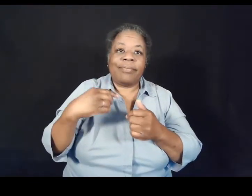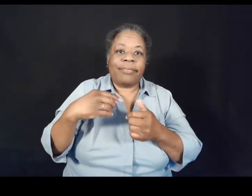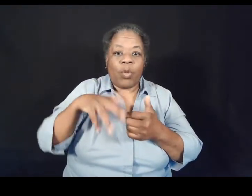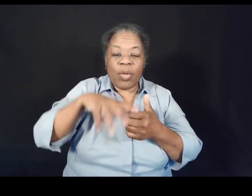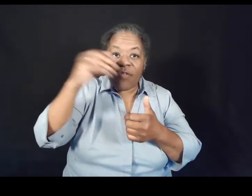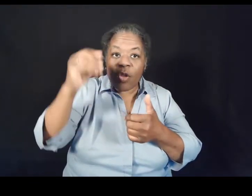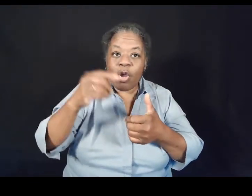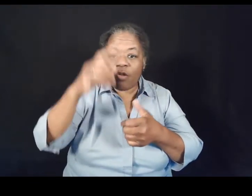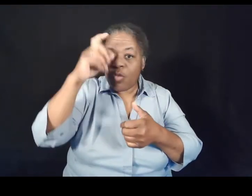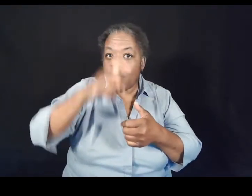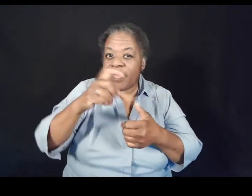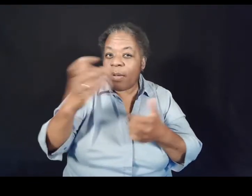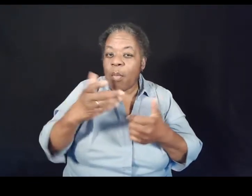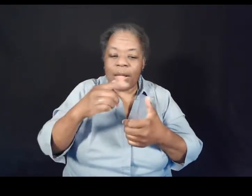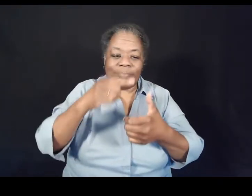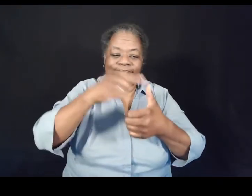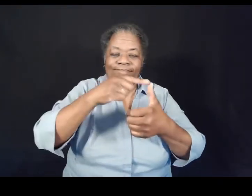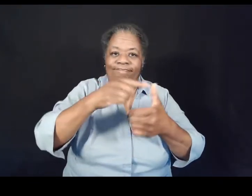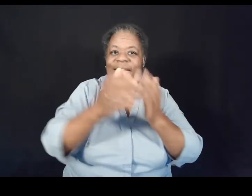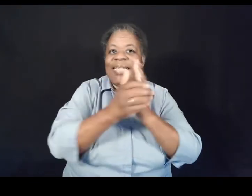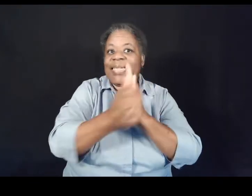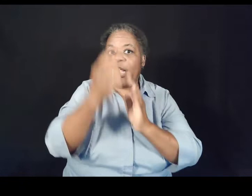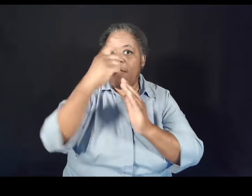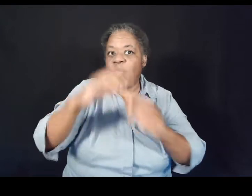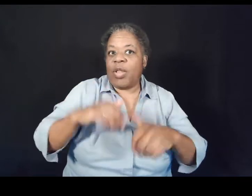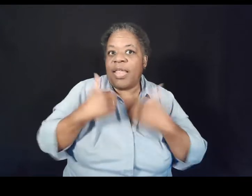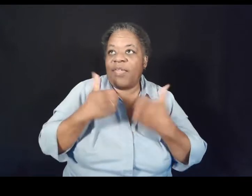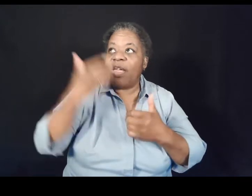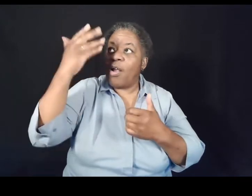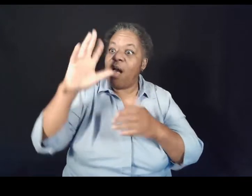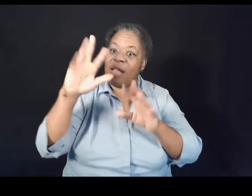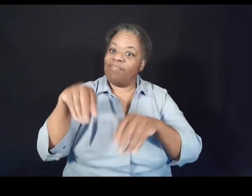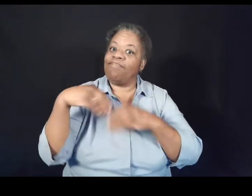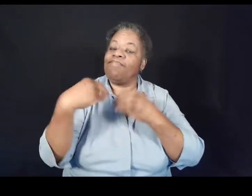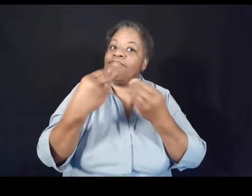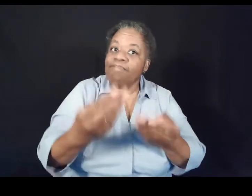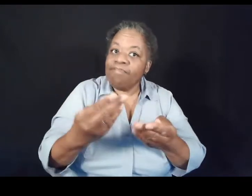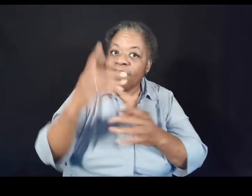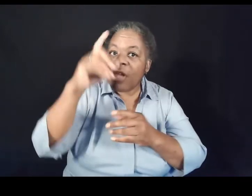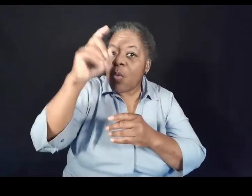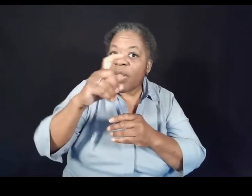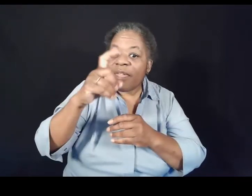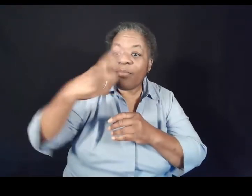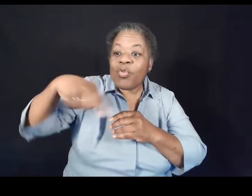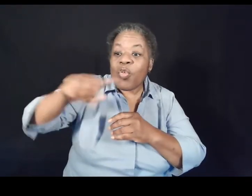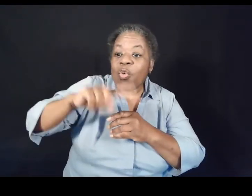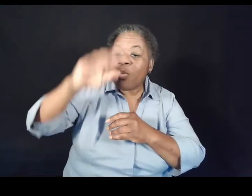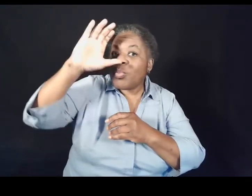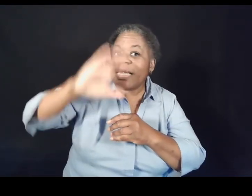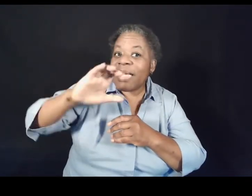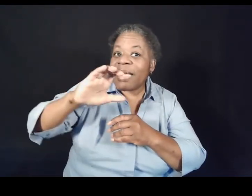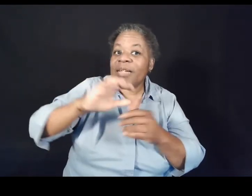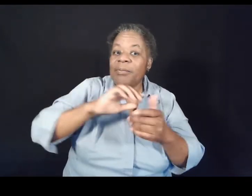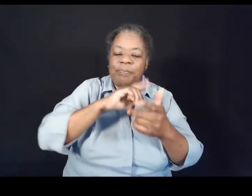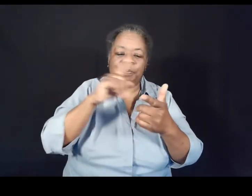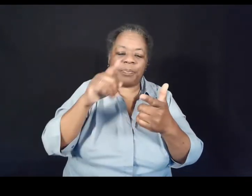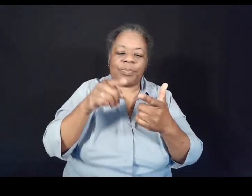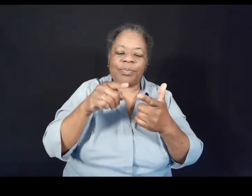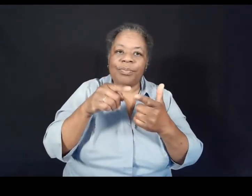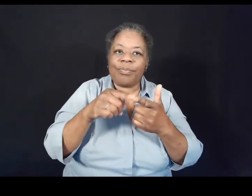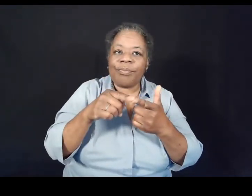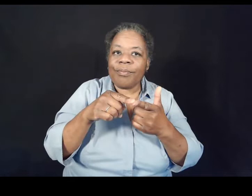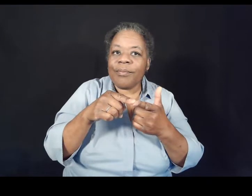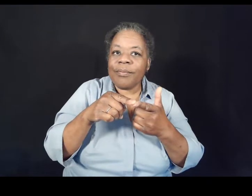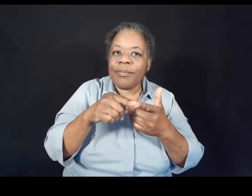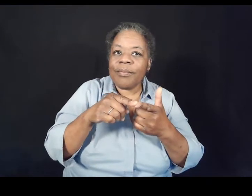skill for living, and that God gladly grants that wisdom to those who seek it. 2 weeks ago,